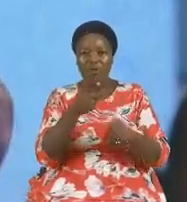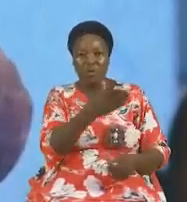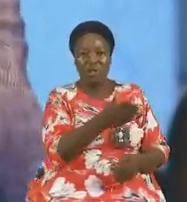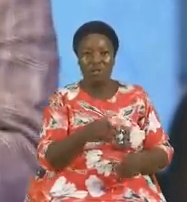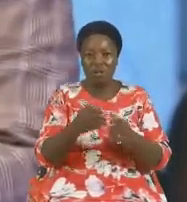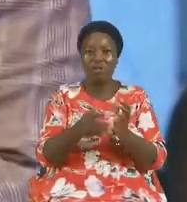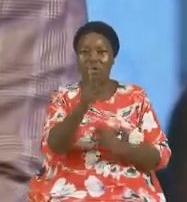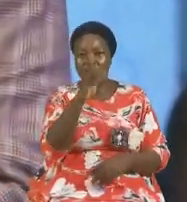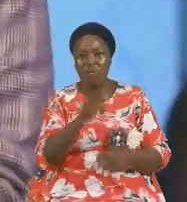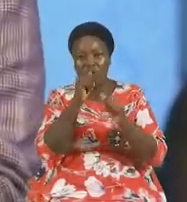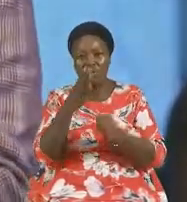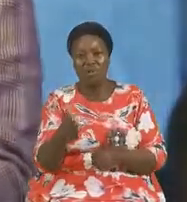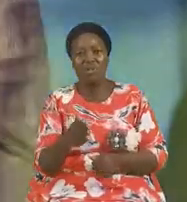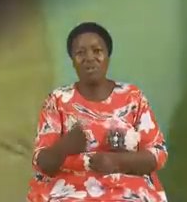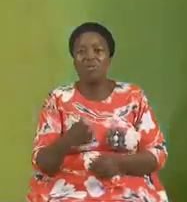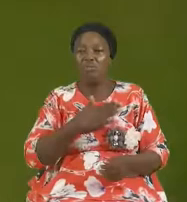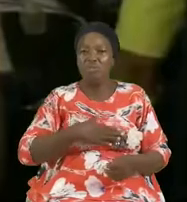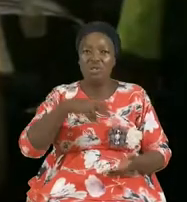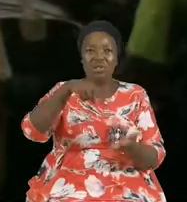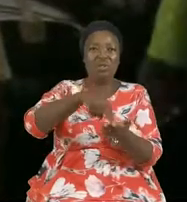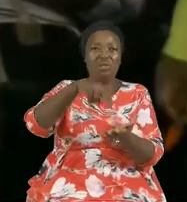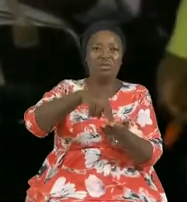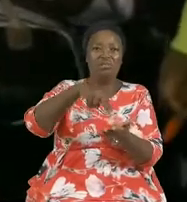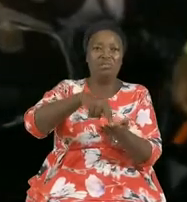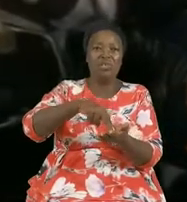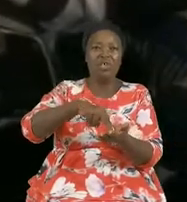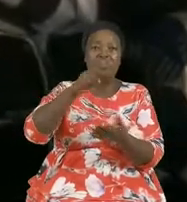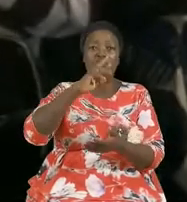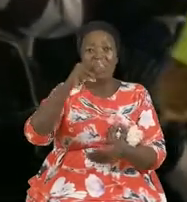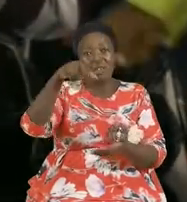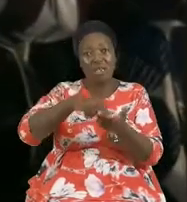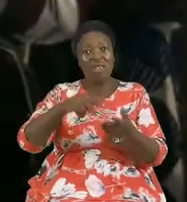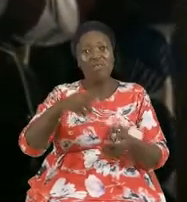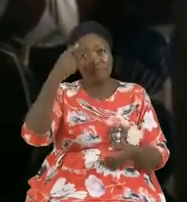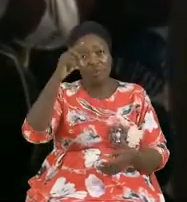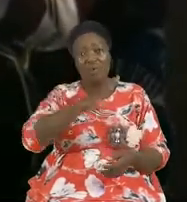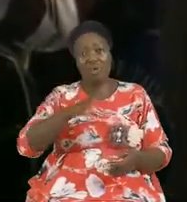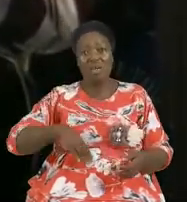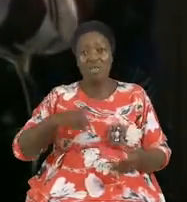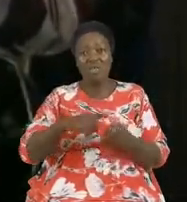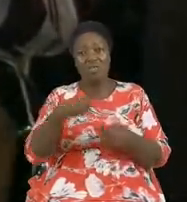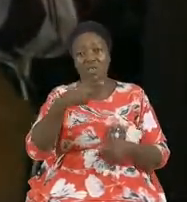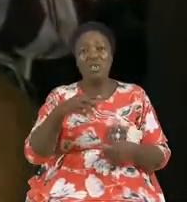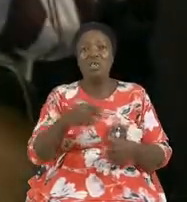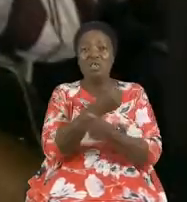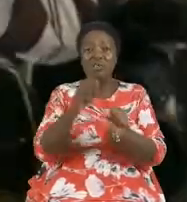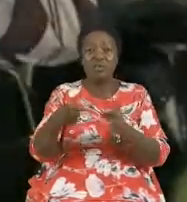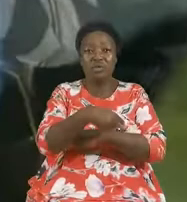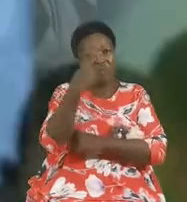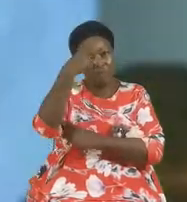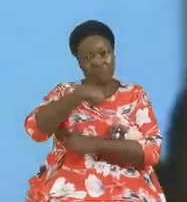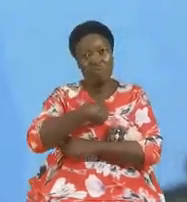If you are raising up your hand, God bless you there. God bless you there. Please stand up. You are standing up for Christ. You are